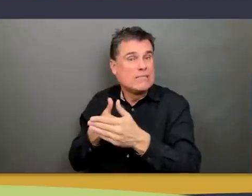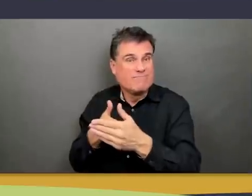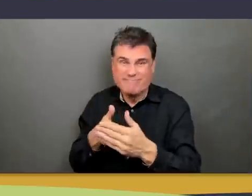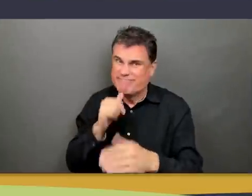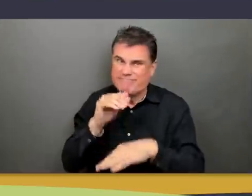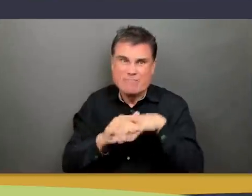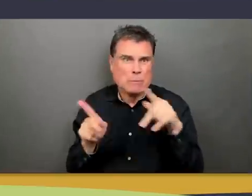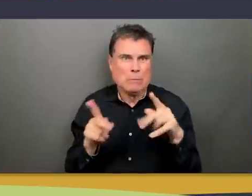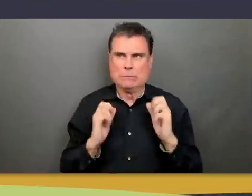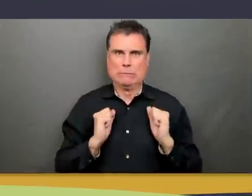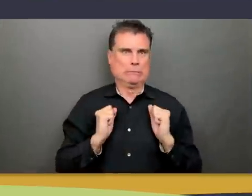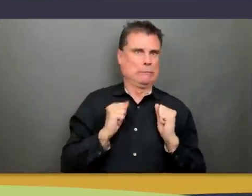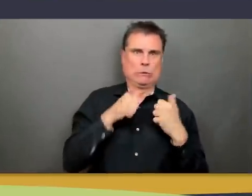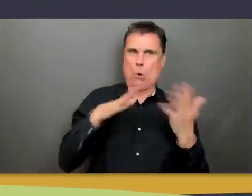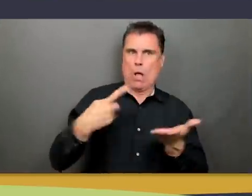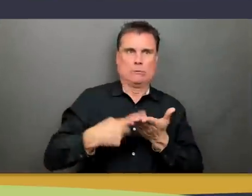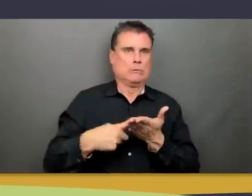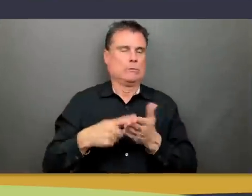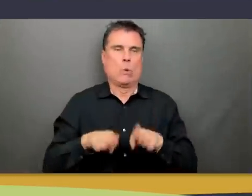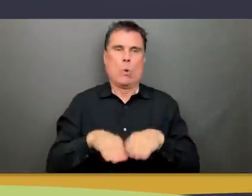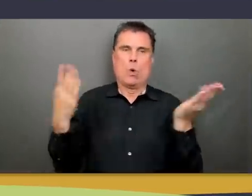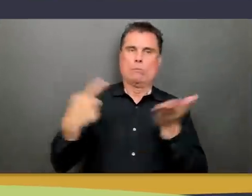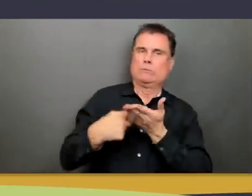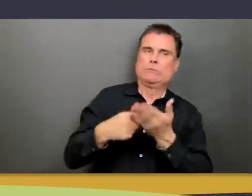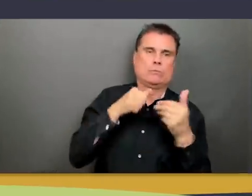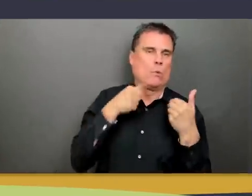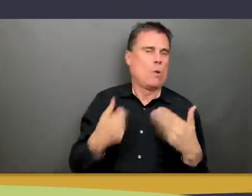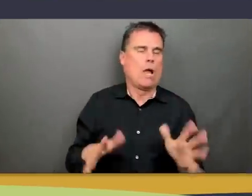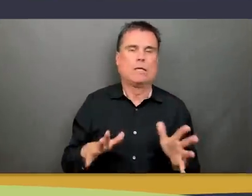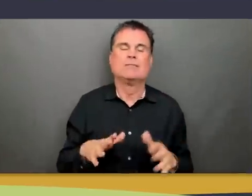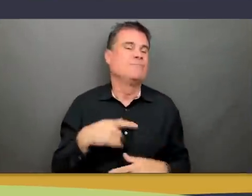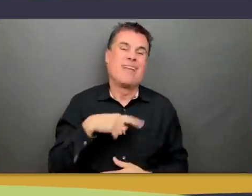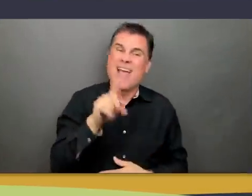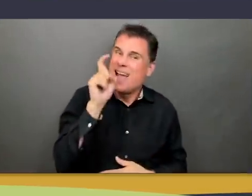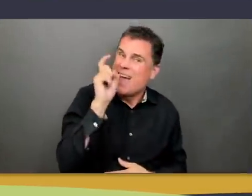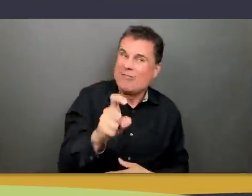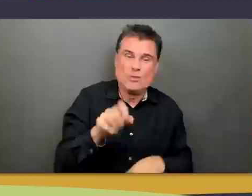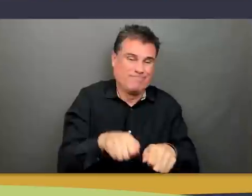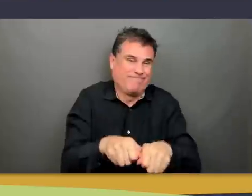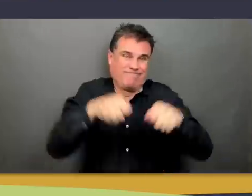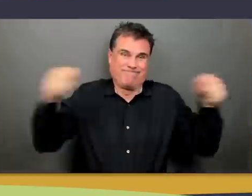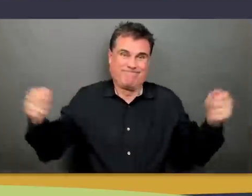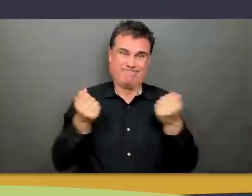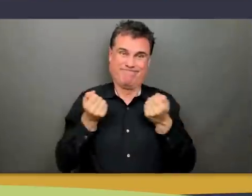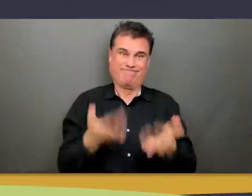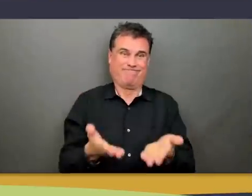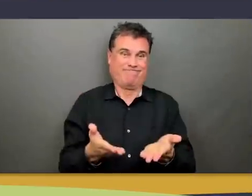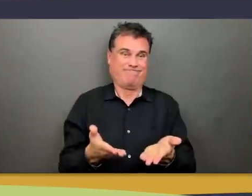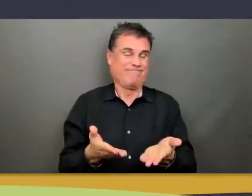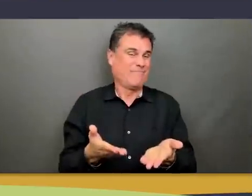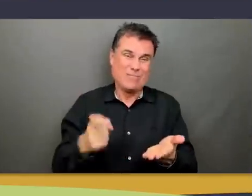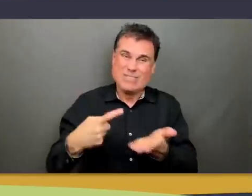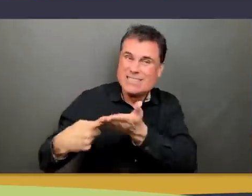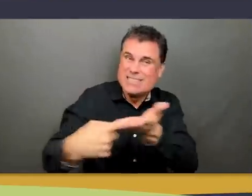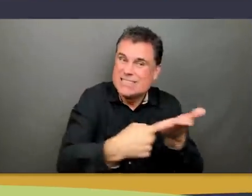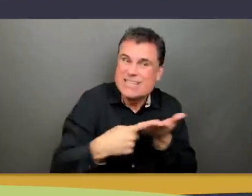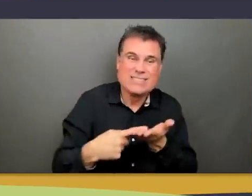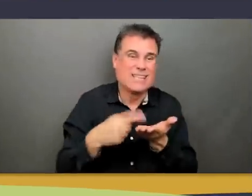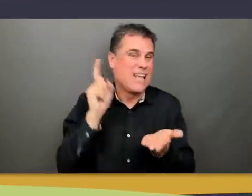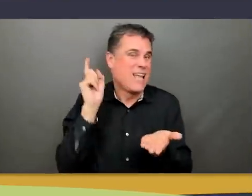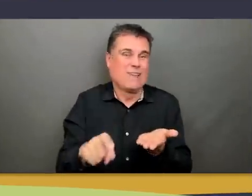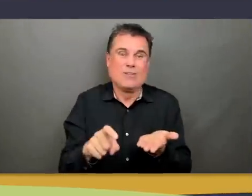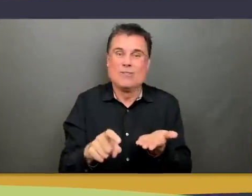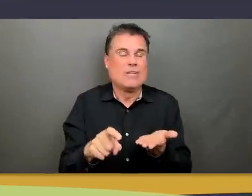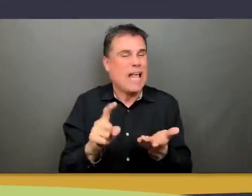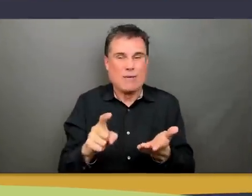We have to correct it if we're going to grow as a community and as a nation where people can, you know, be proud